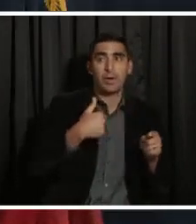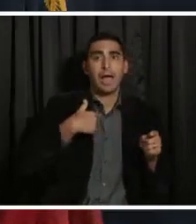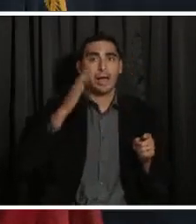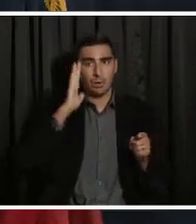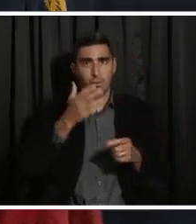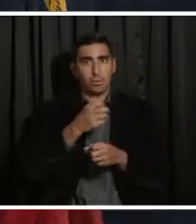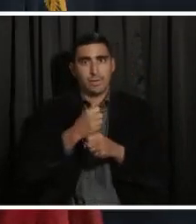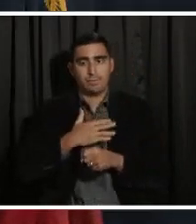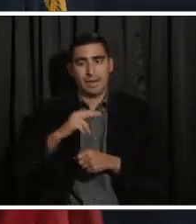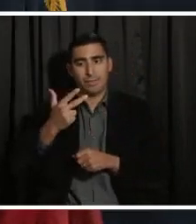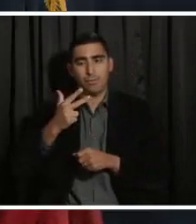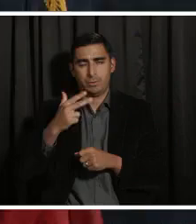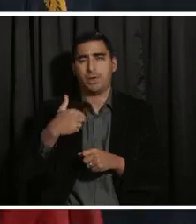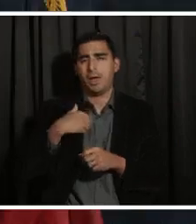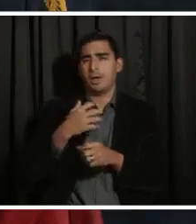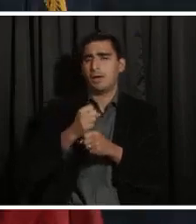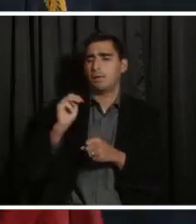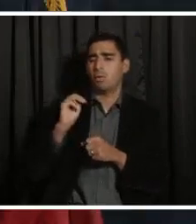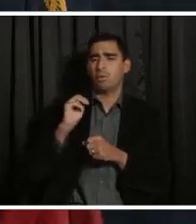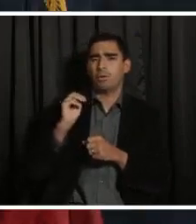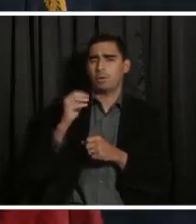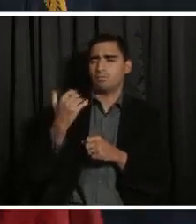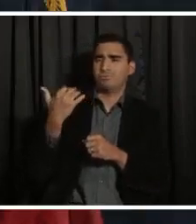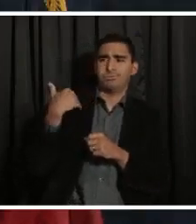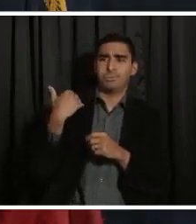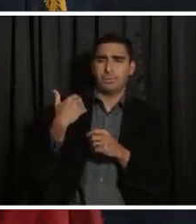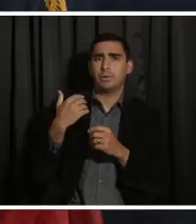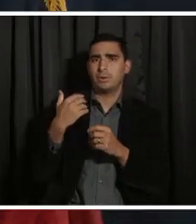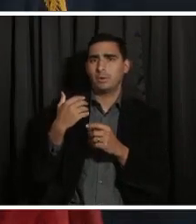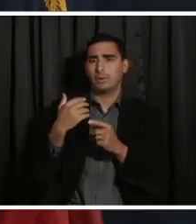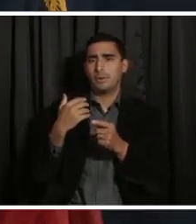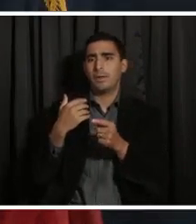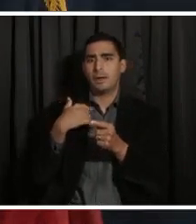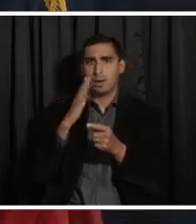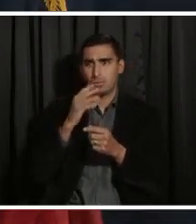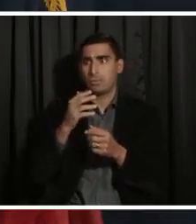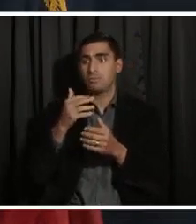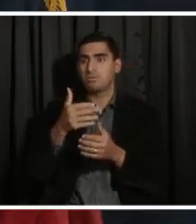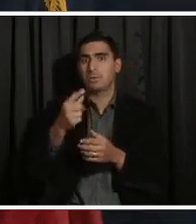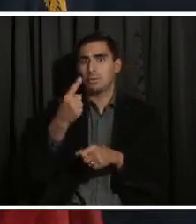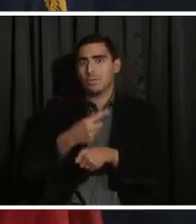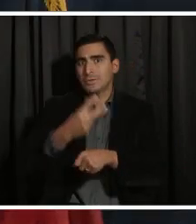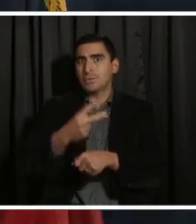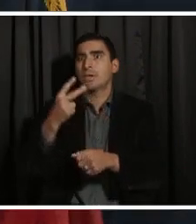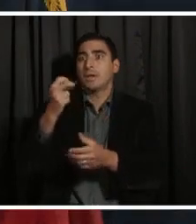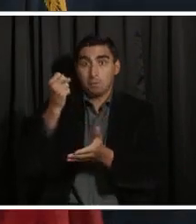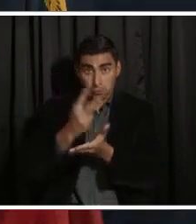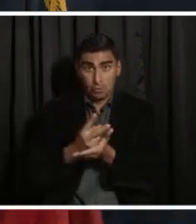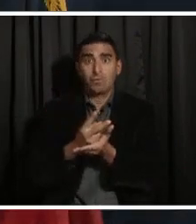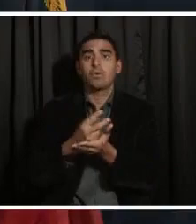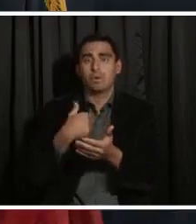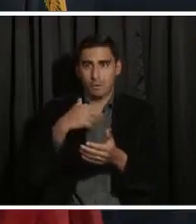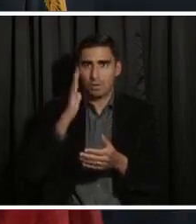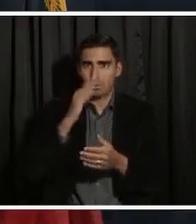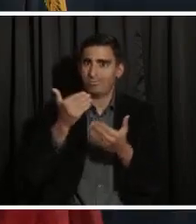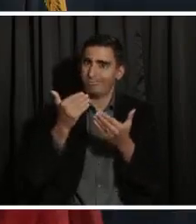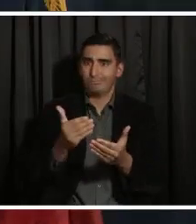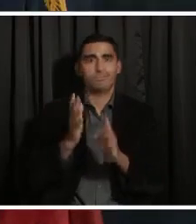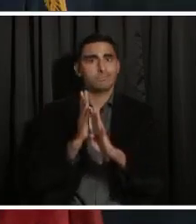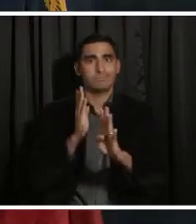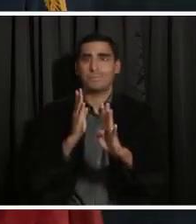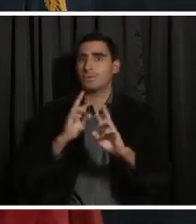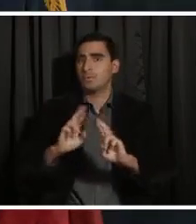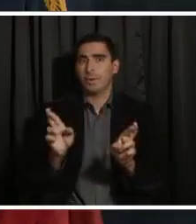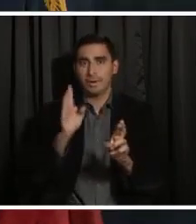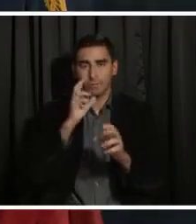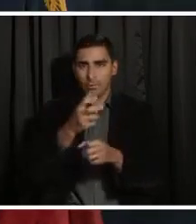got the Moderna vaccine. We expect the final approval will occur in the next day or two. I will waste no time in getting my booster